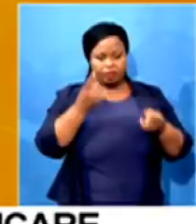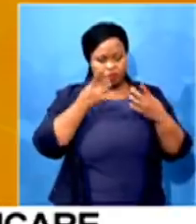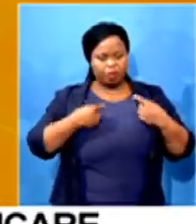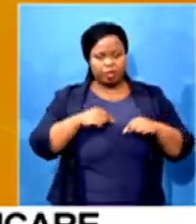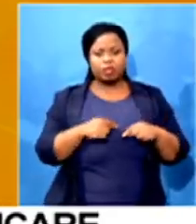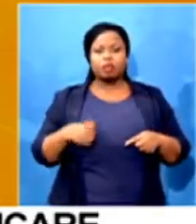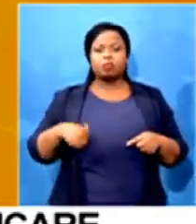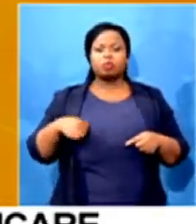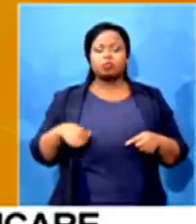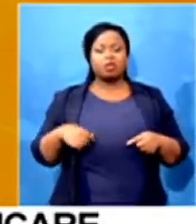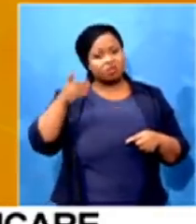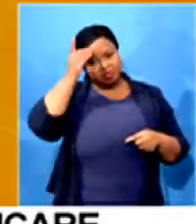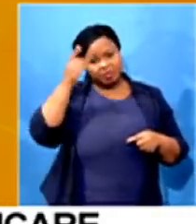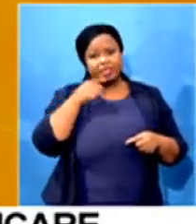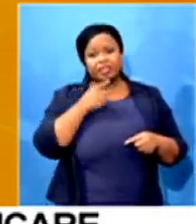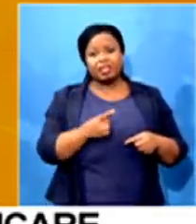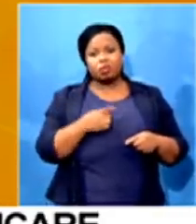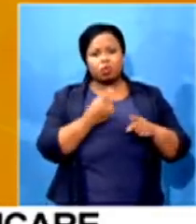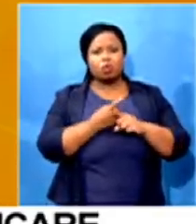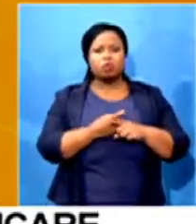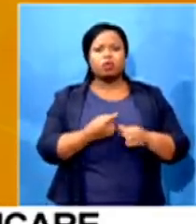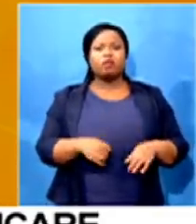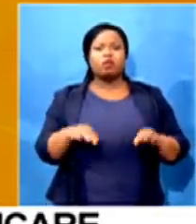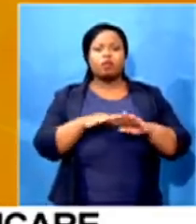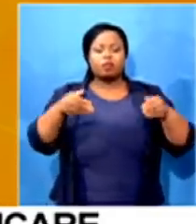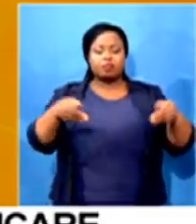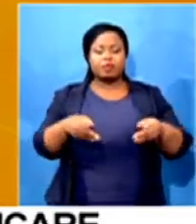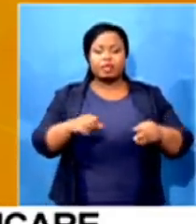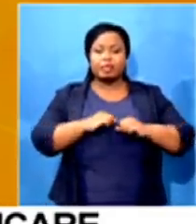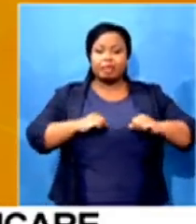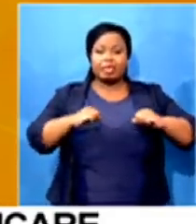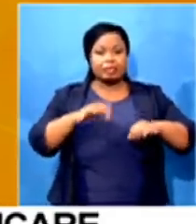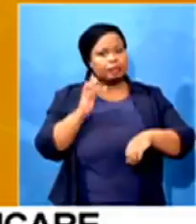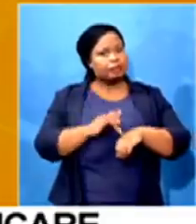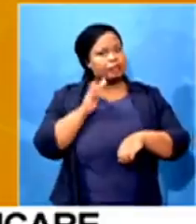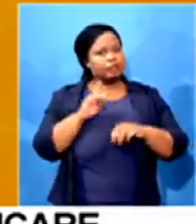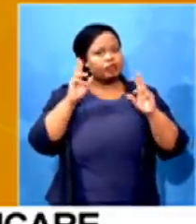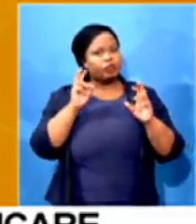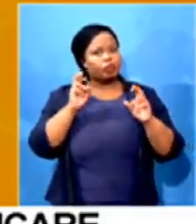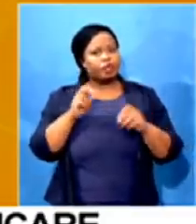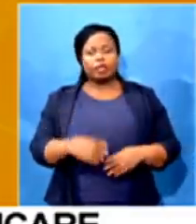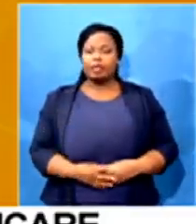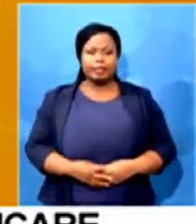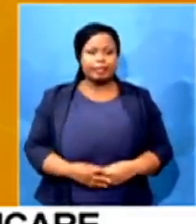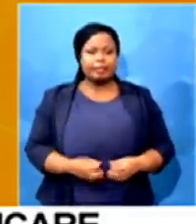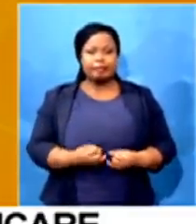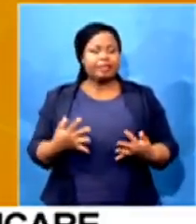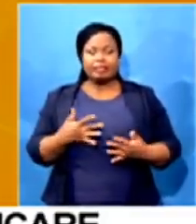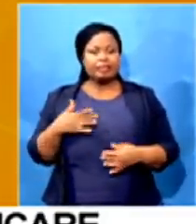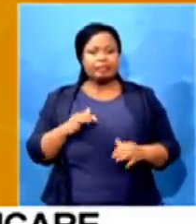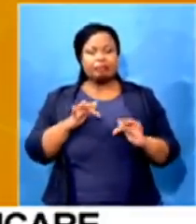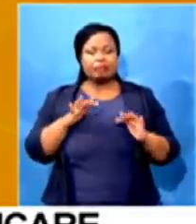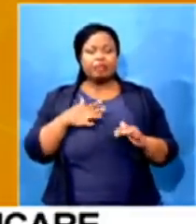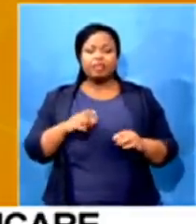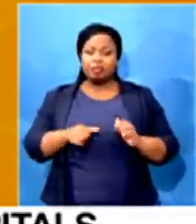eThekwini municipality says there's a dire shortage of burial space, a very sensitive topic and one that none of us really want to engage in, but it's